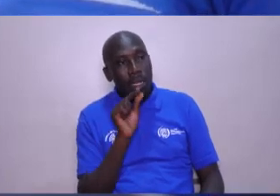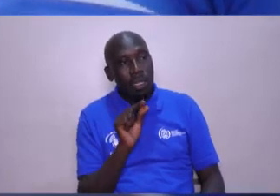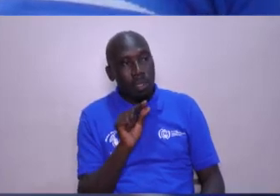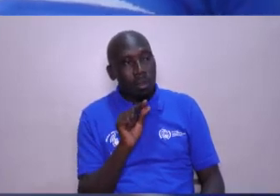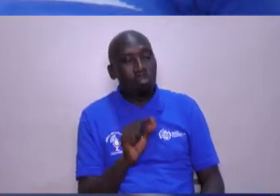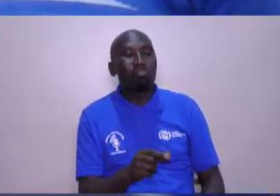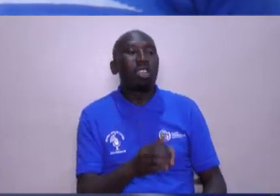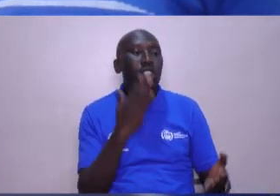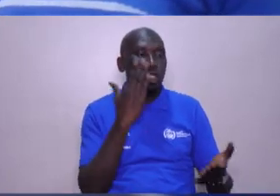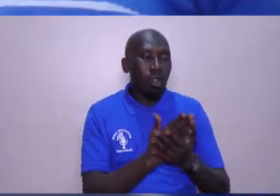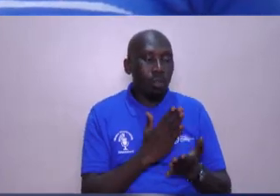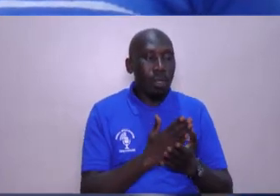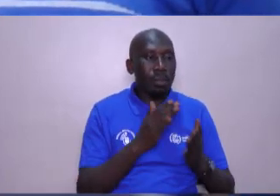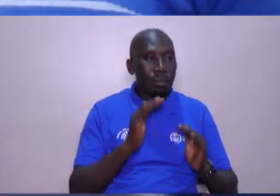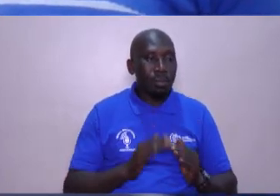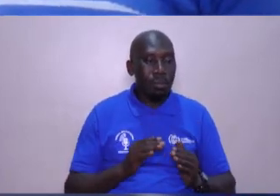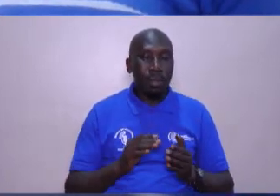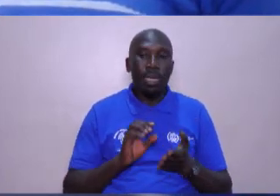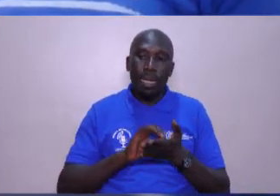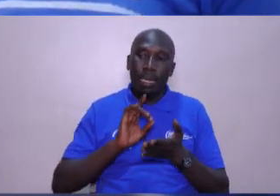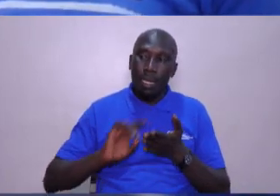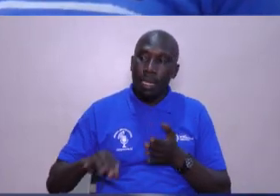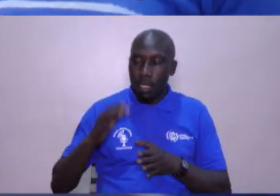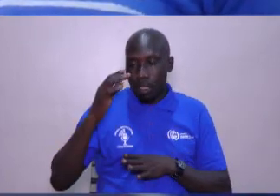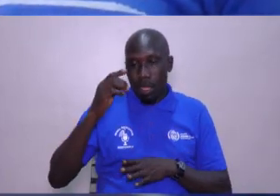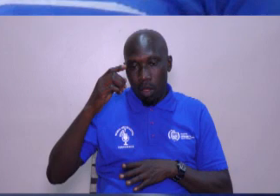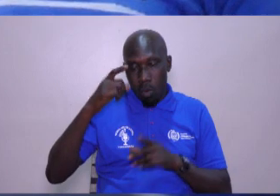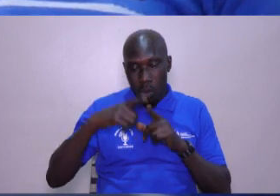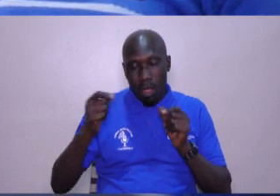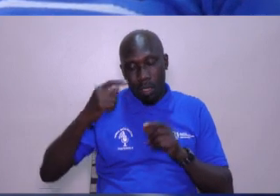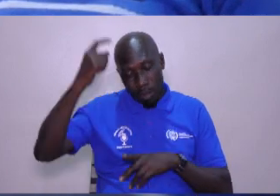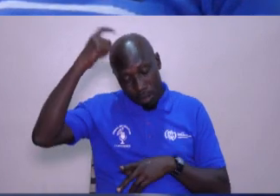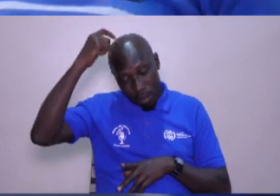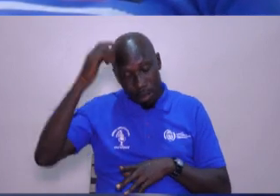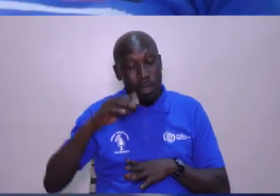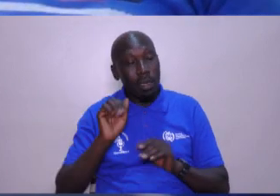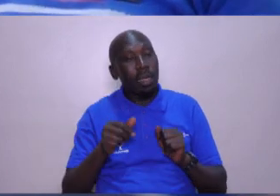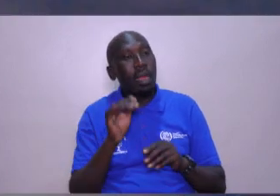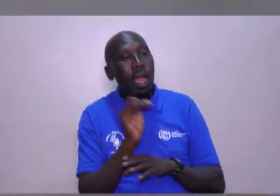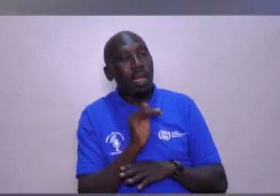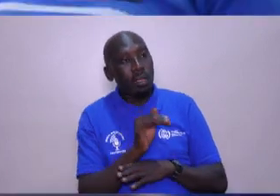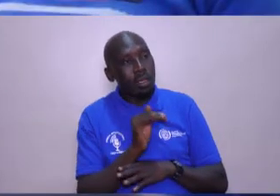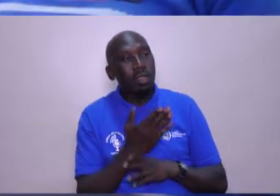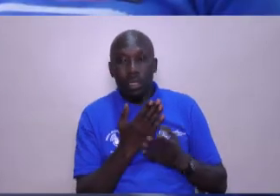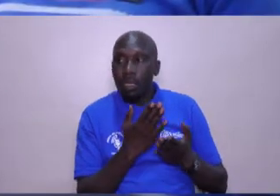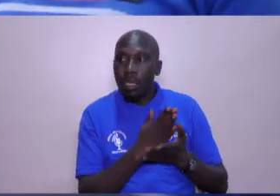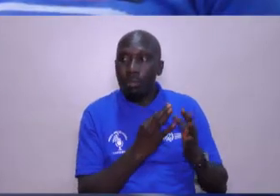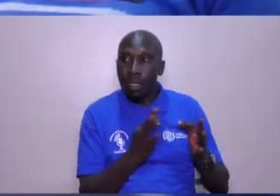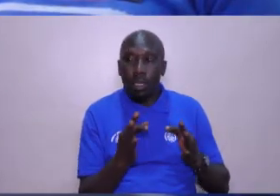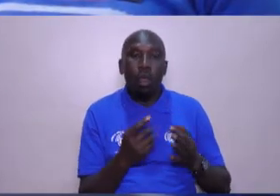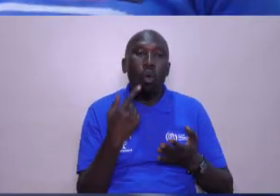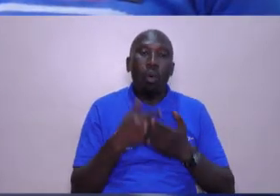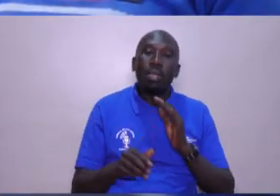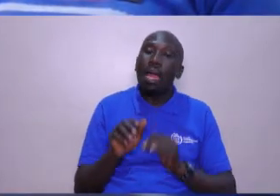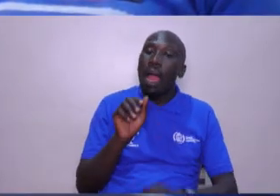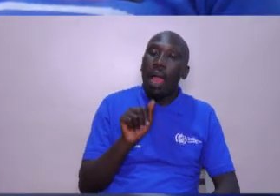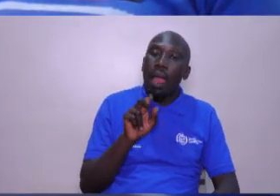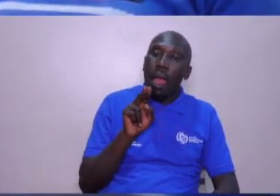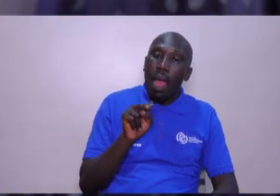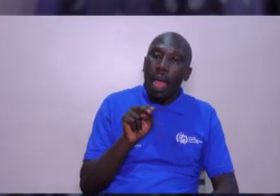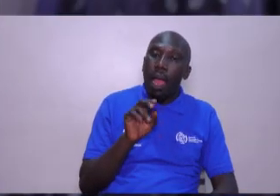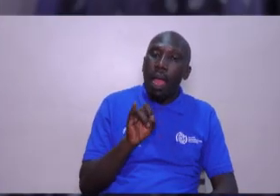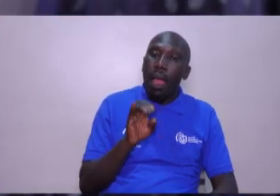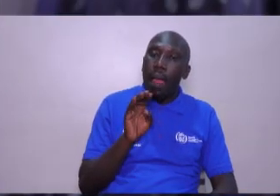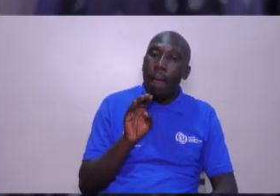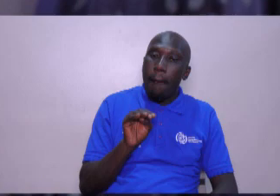You mute the audio. Can I have some inquiry? Yes, please. What is an animation? Can somebody make me